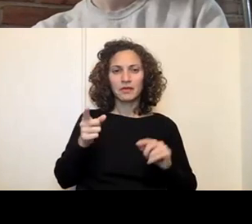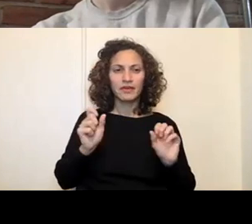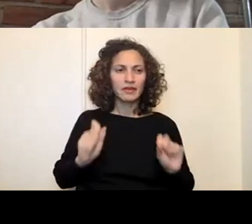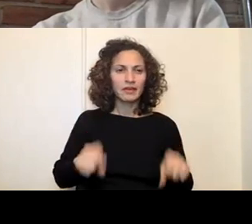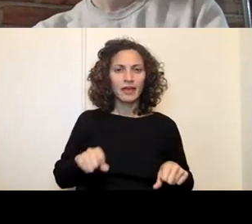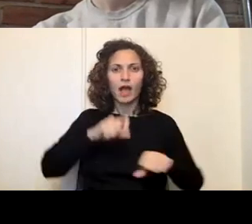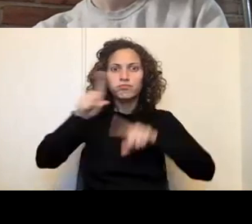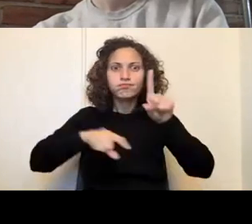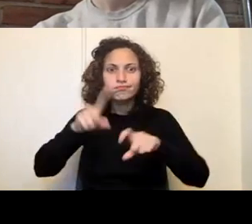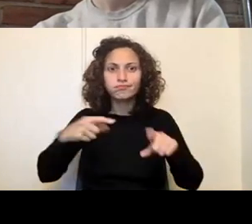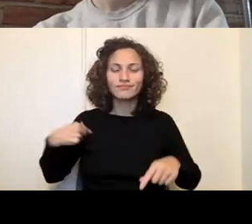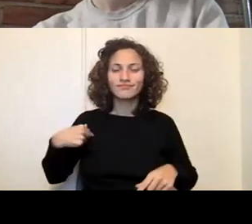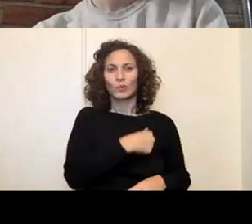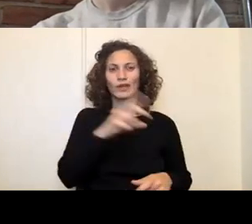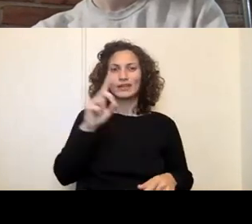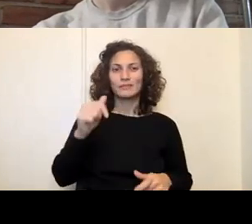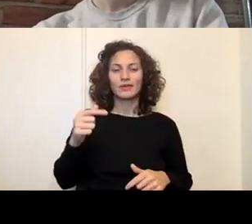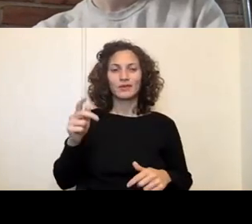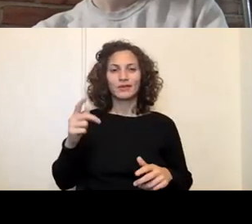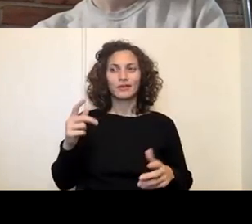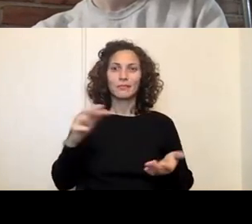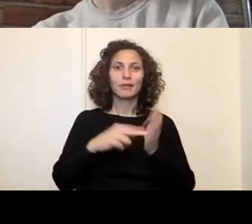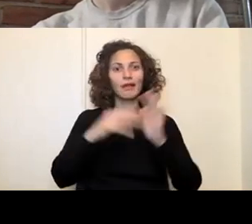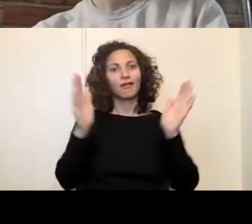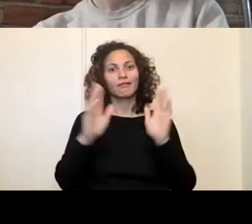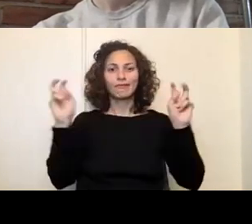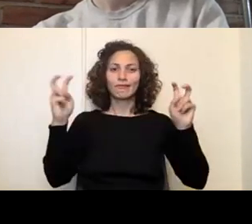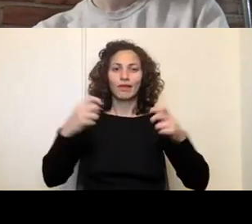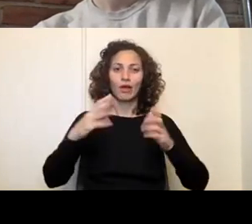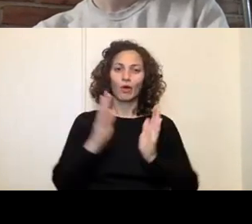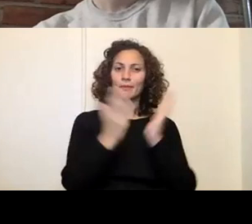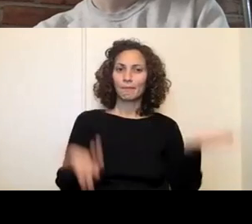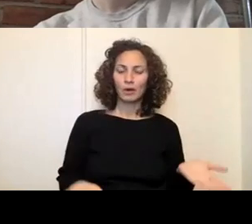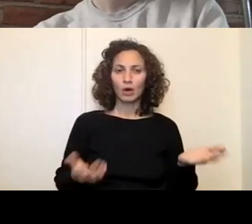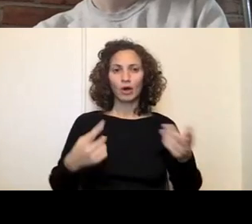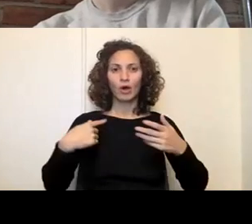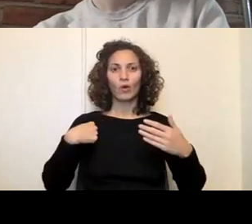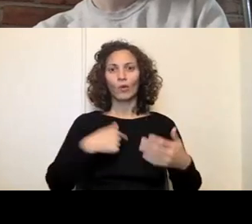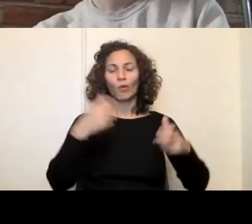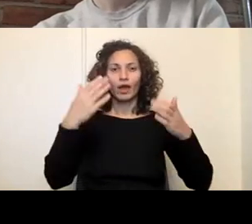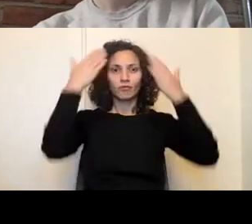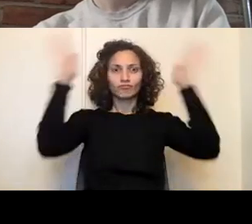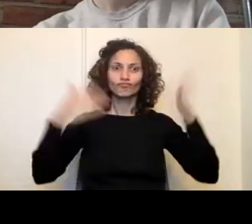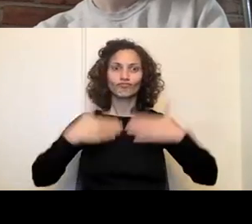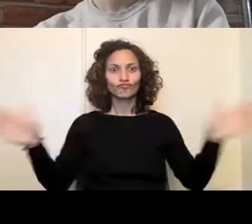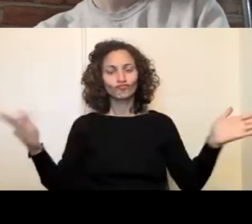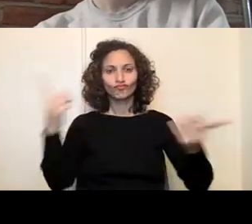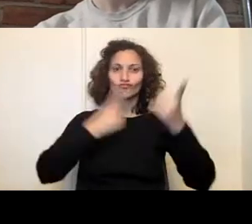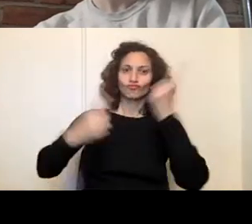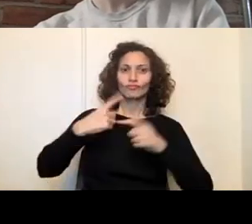ask us anything because we're an open book, and that's not the case.